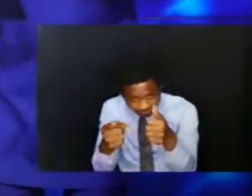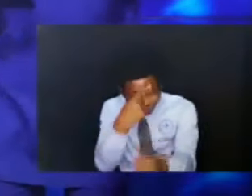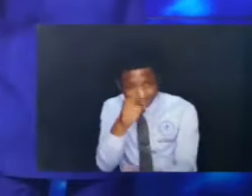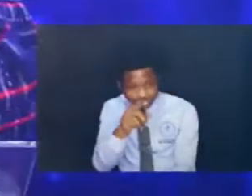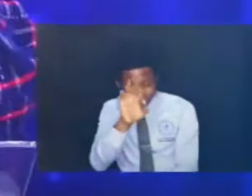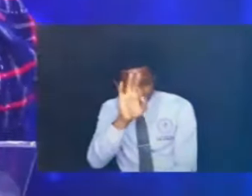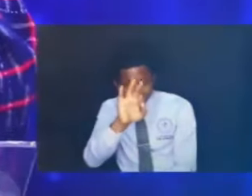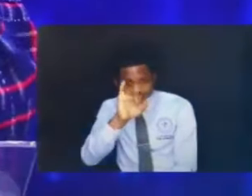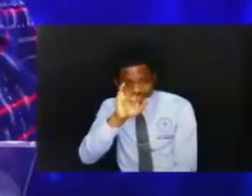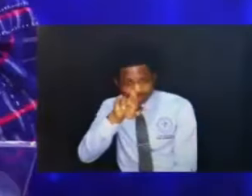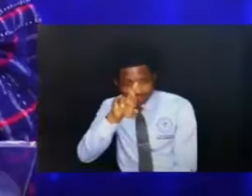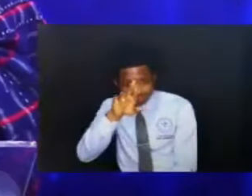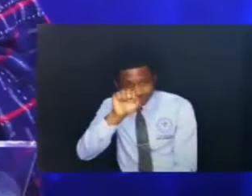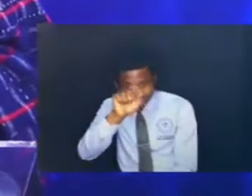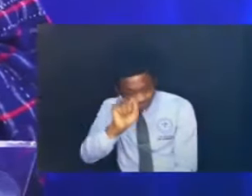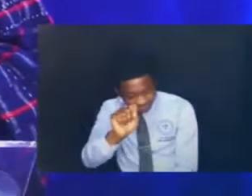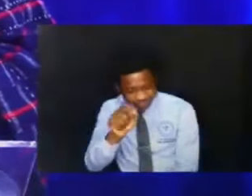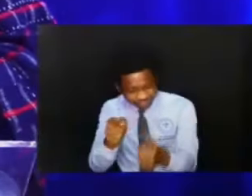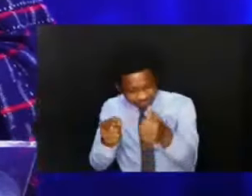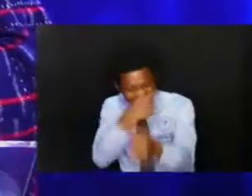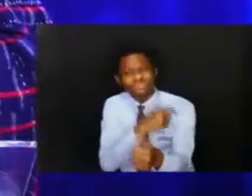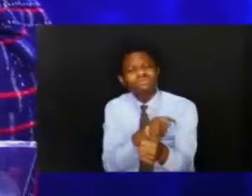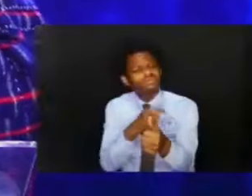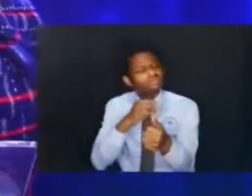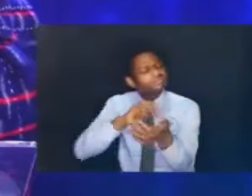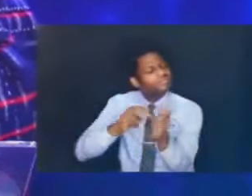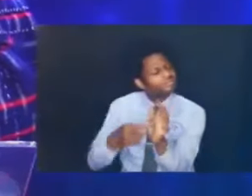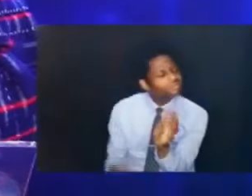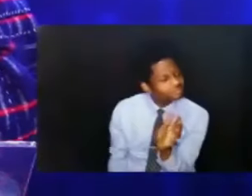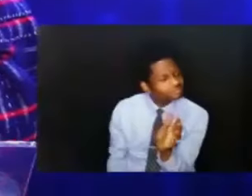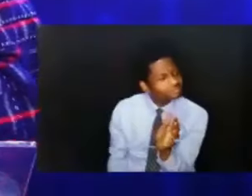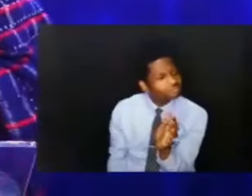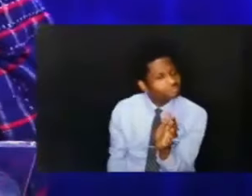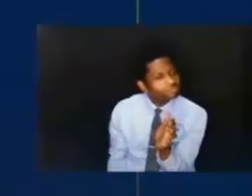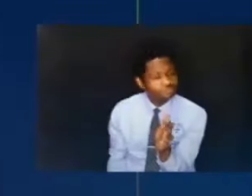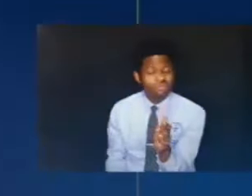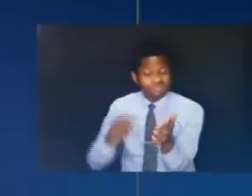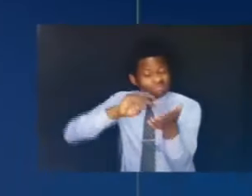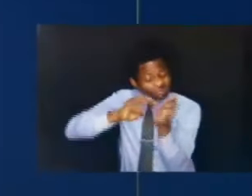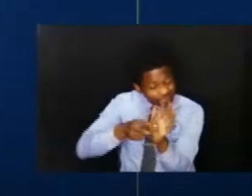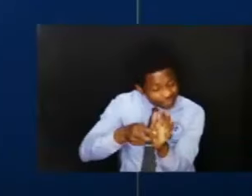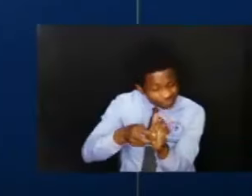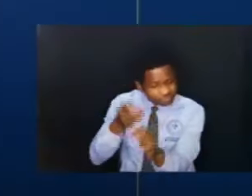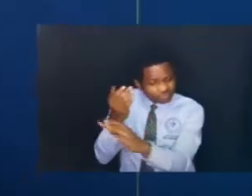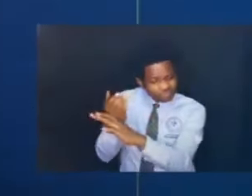the word first means being before all others.